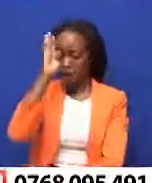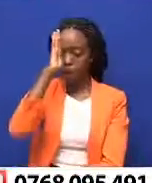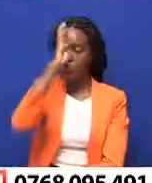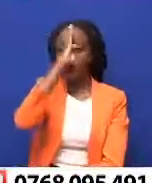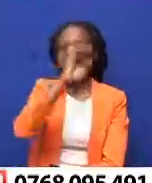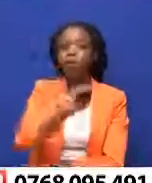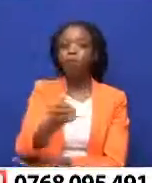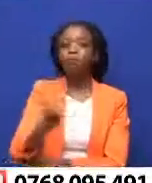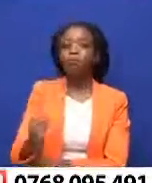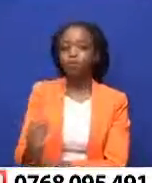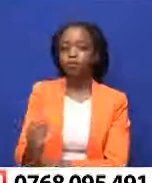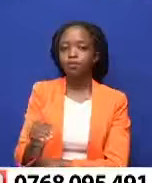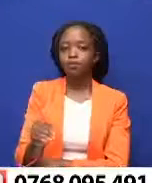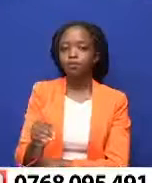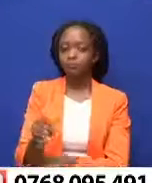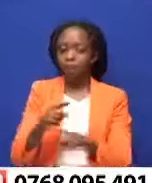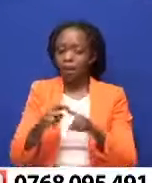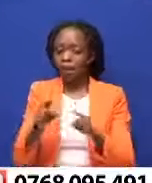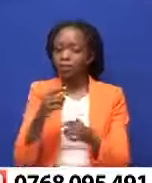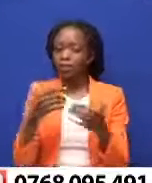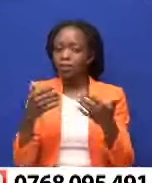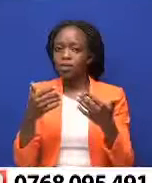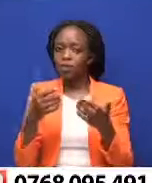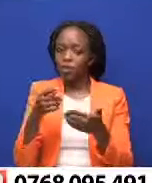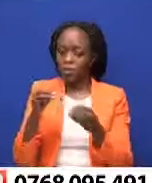County. But the one we had